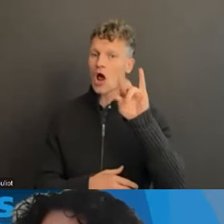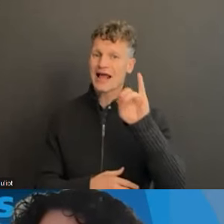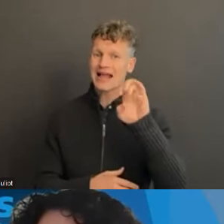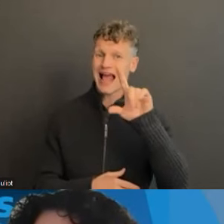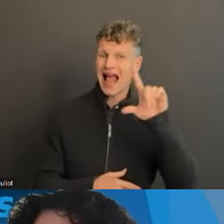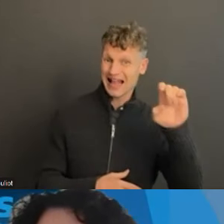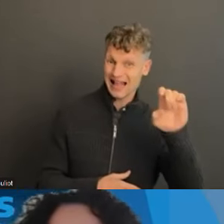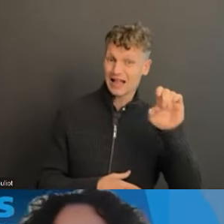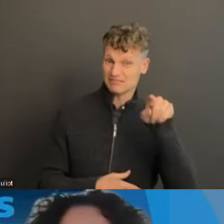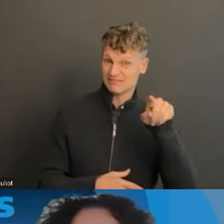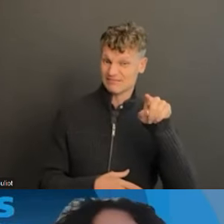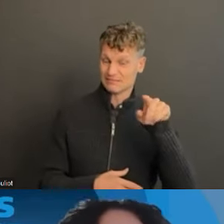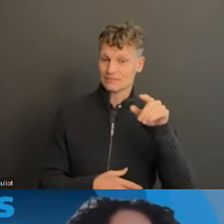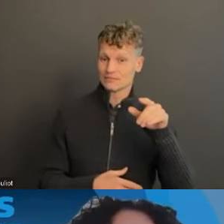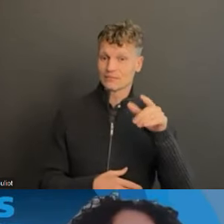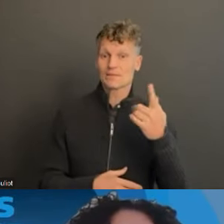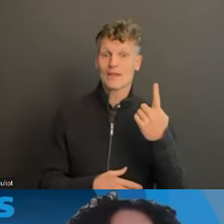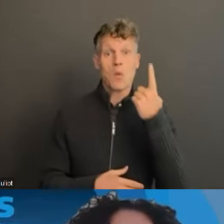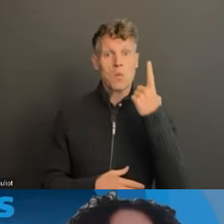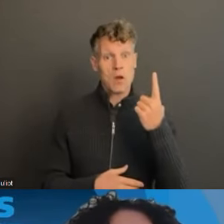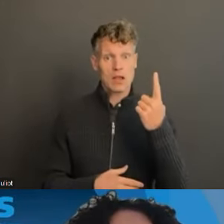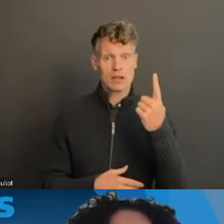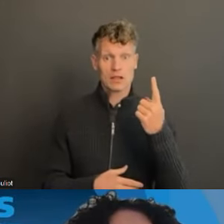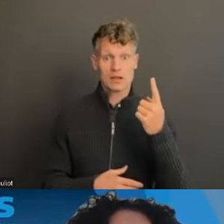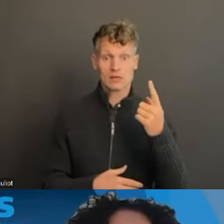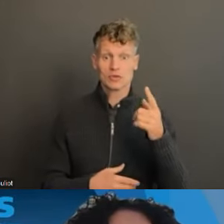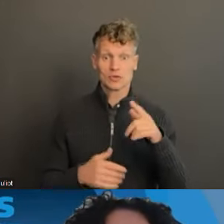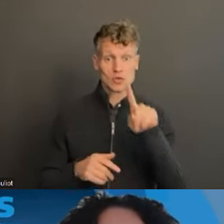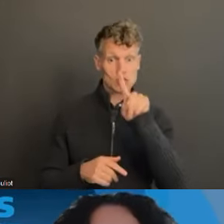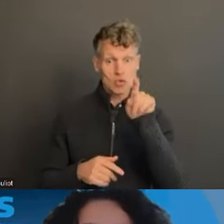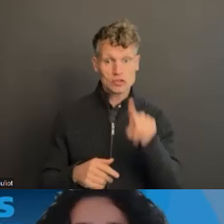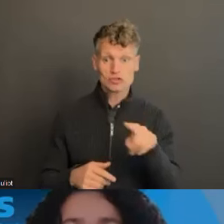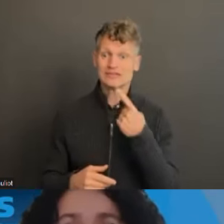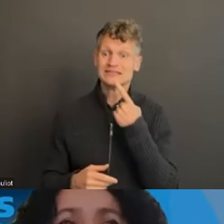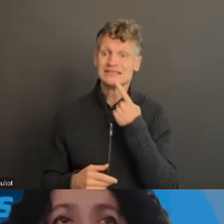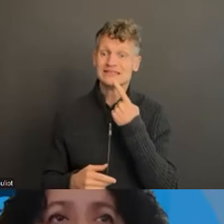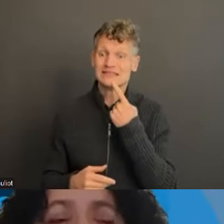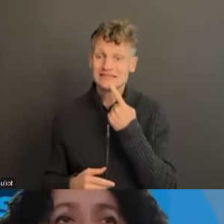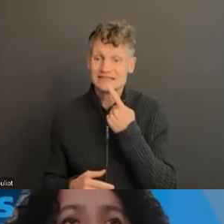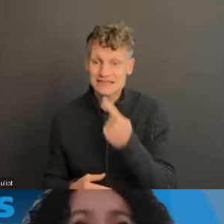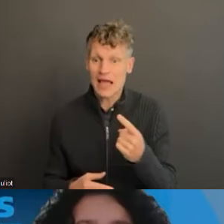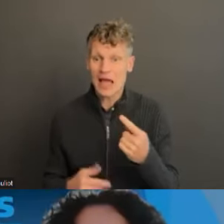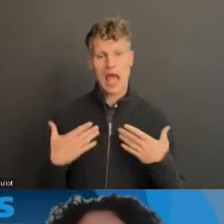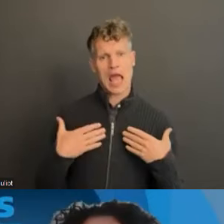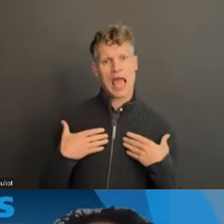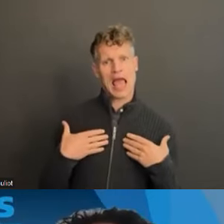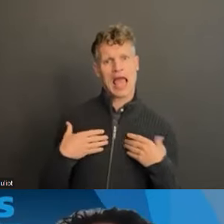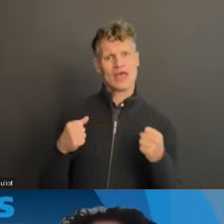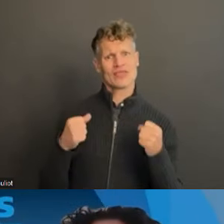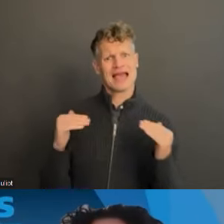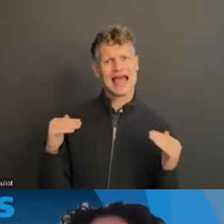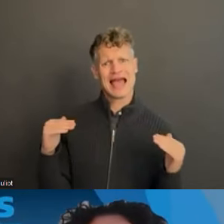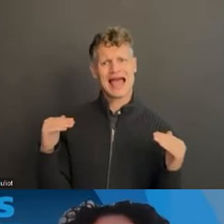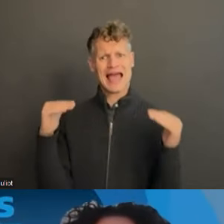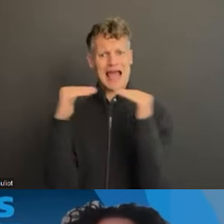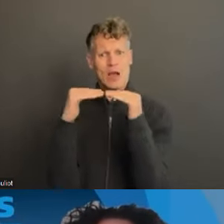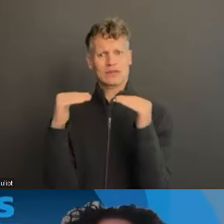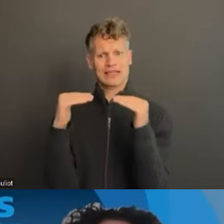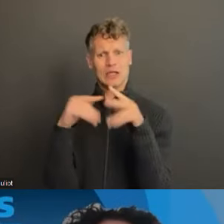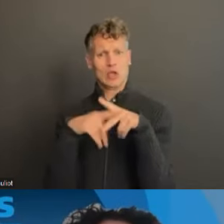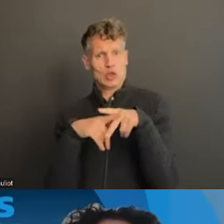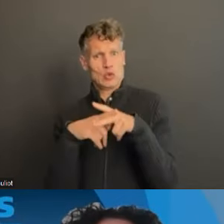to address social determinants?" Over to you. Thank you. Sí, tenemos las dos